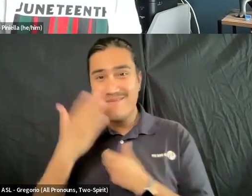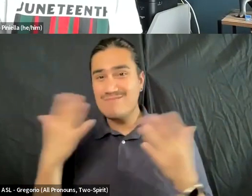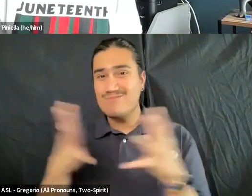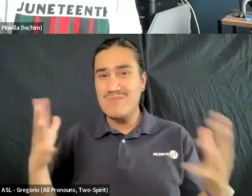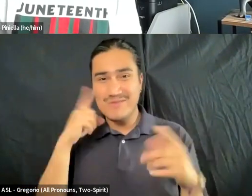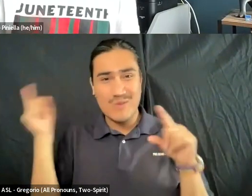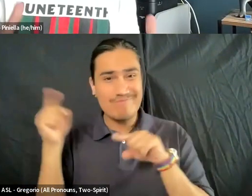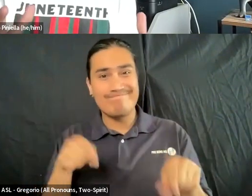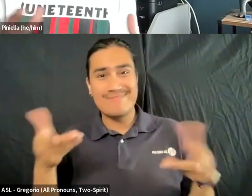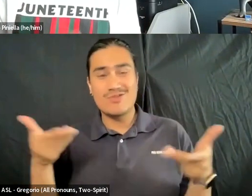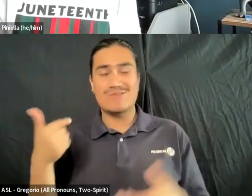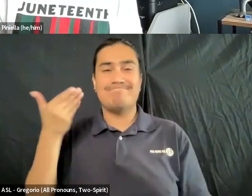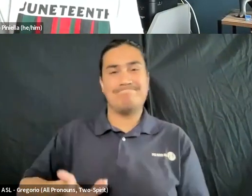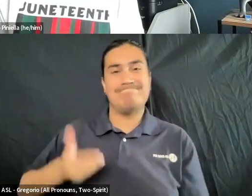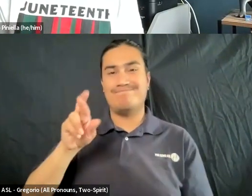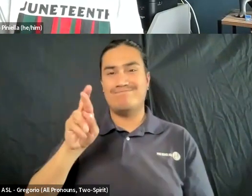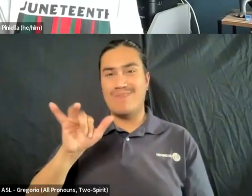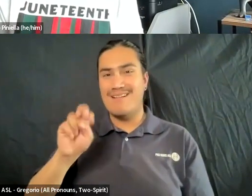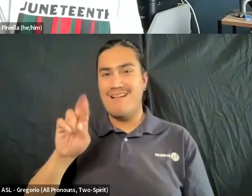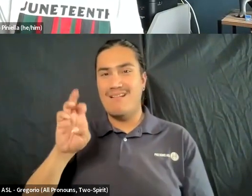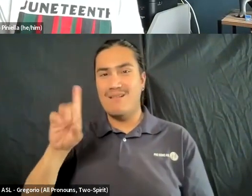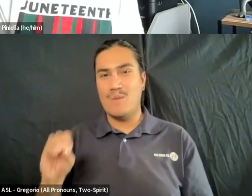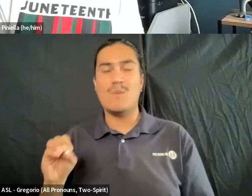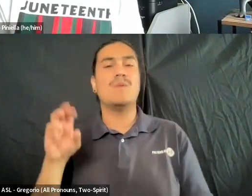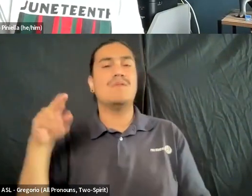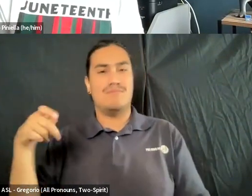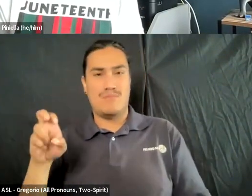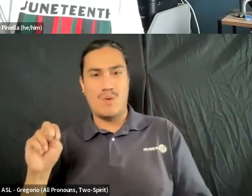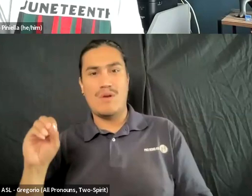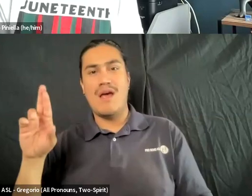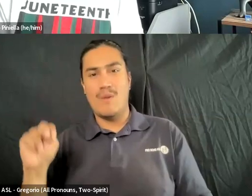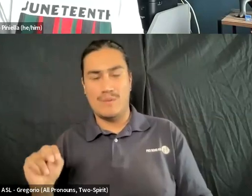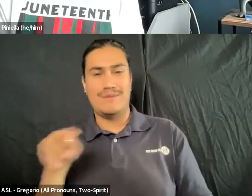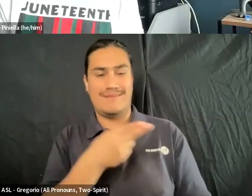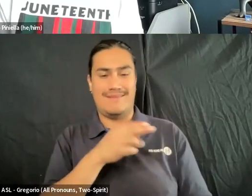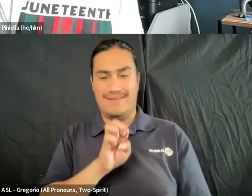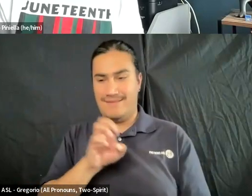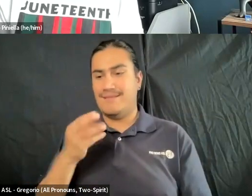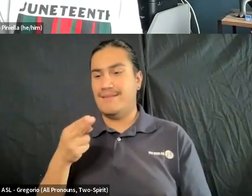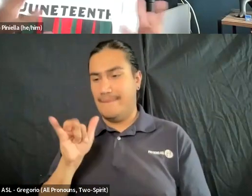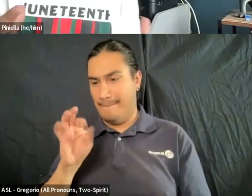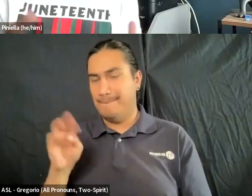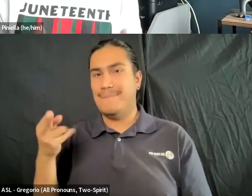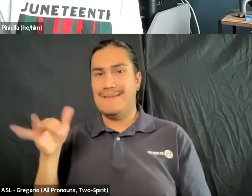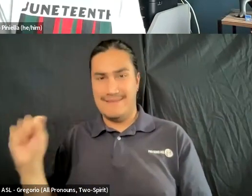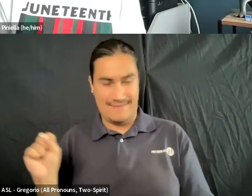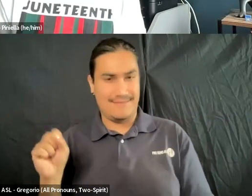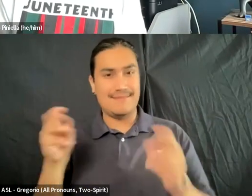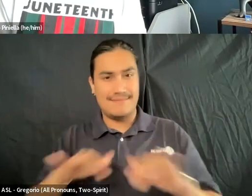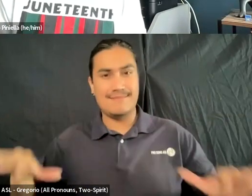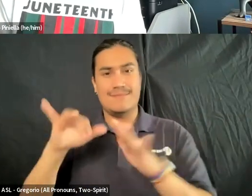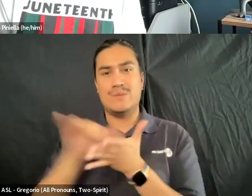here. I'm Reynaldo. My pronouns are he, him, his. I'm coming at you from New York City, the land of the Lenape